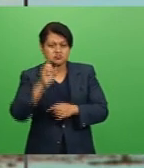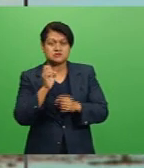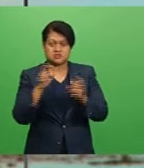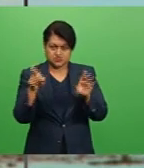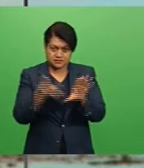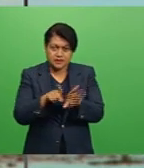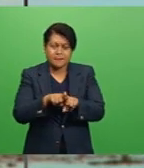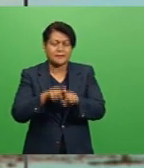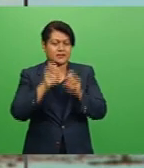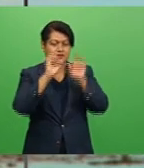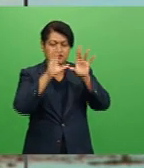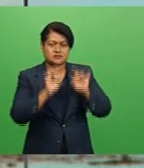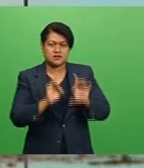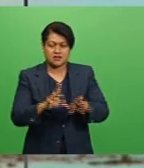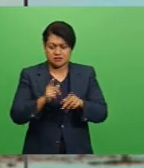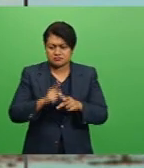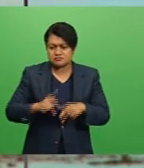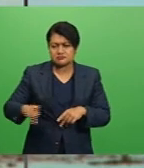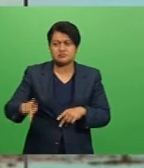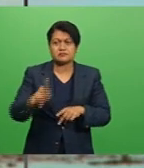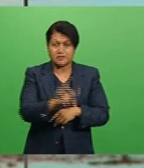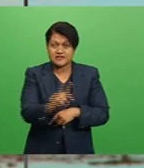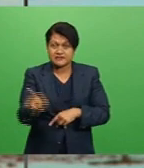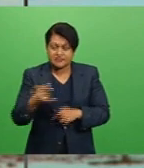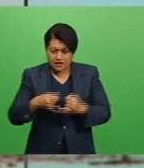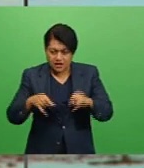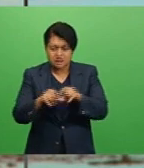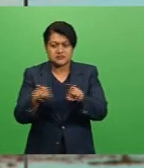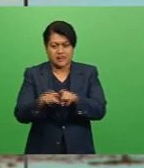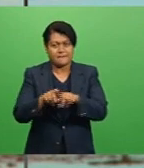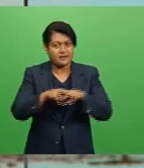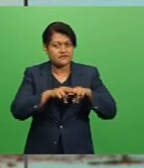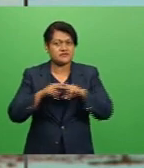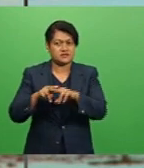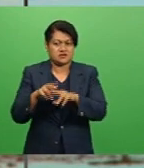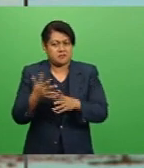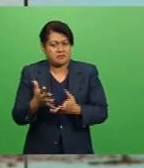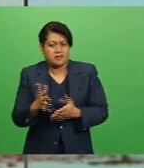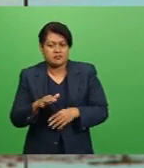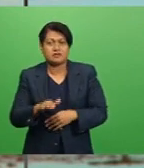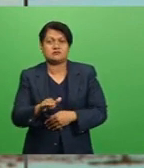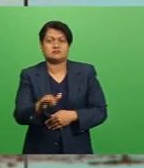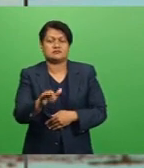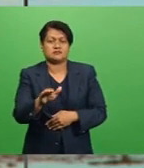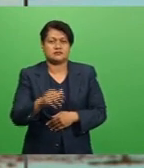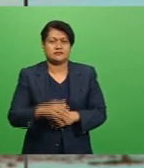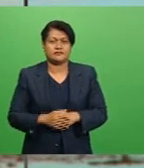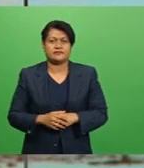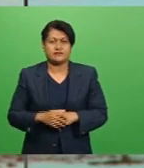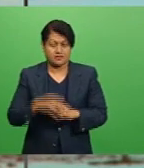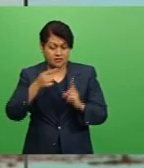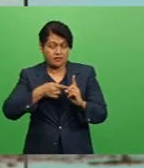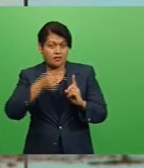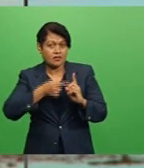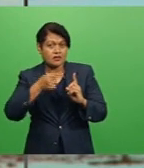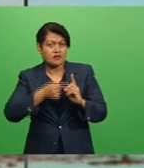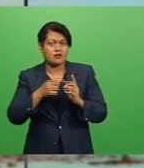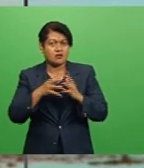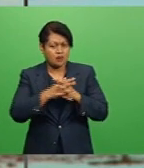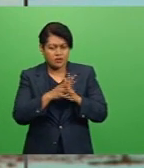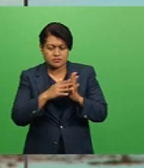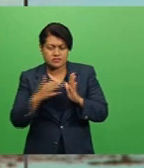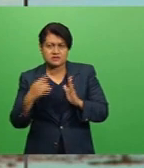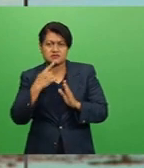to transmit to the Pacific Islands including Fiji in the near future. Health Minister Dr. Ifiremi Wangainambete says this has prompted them